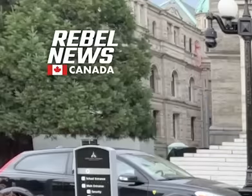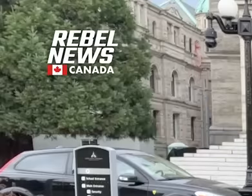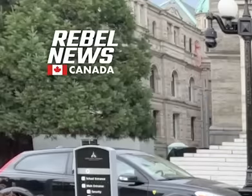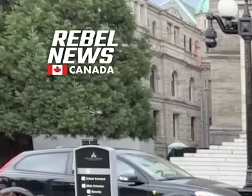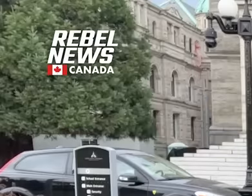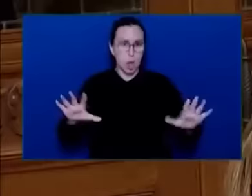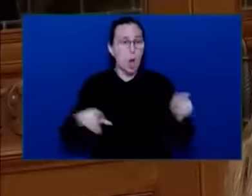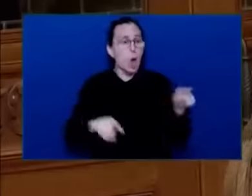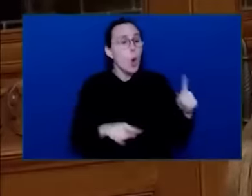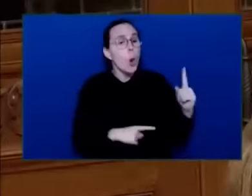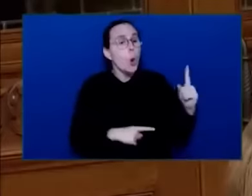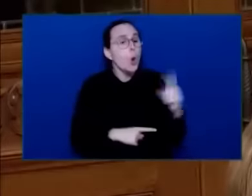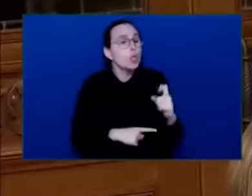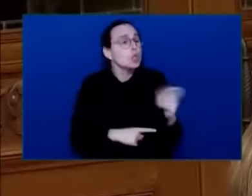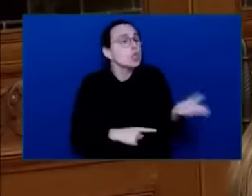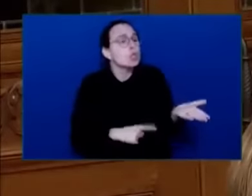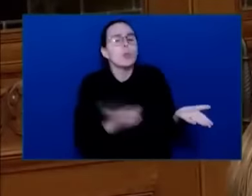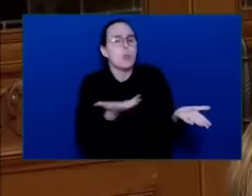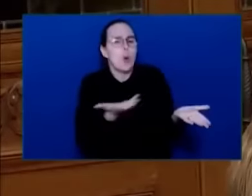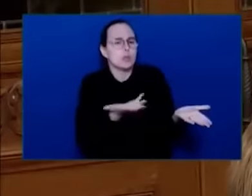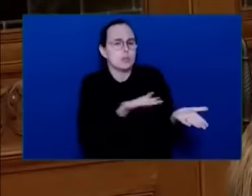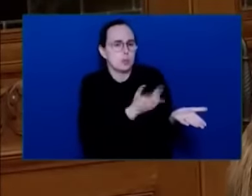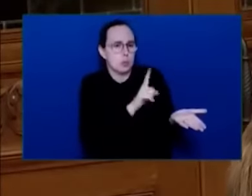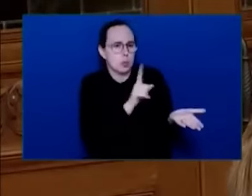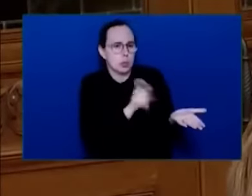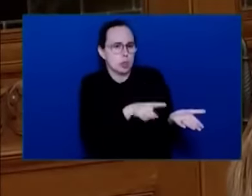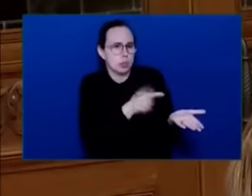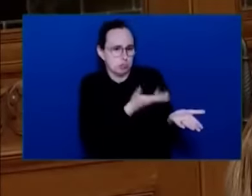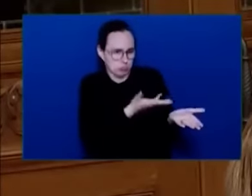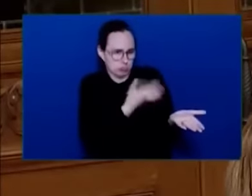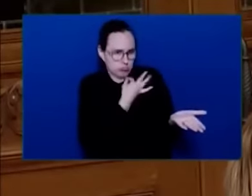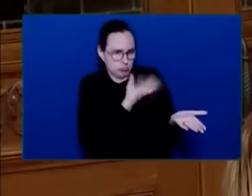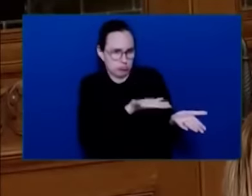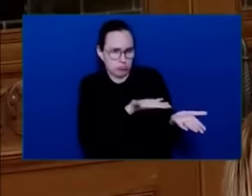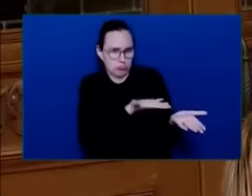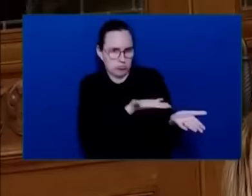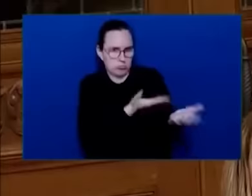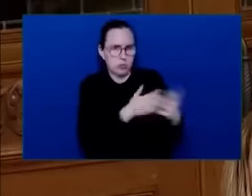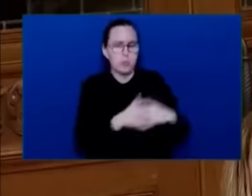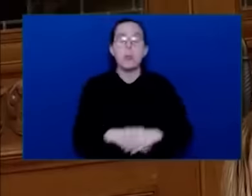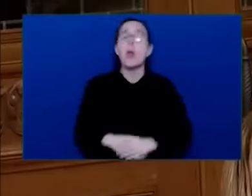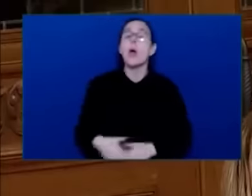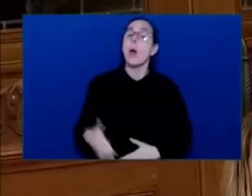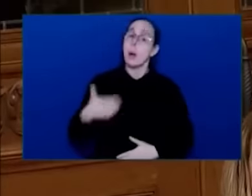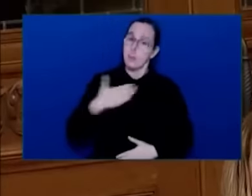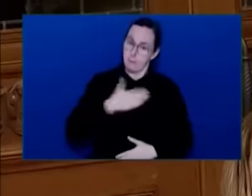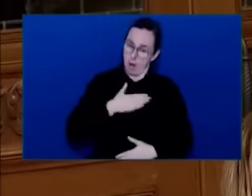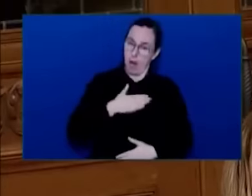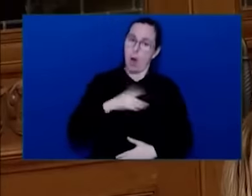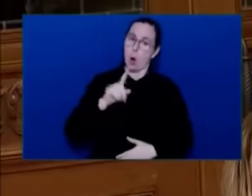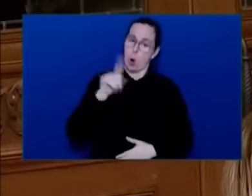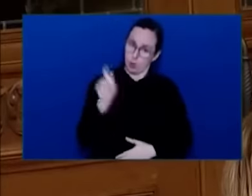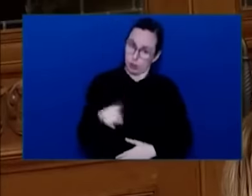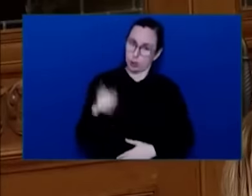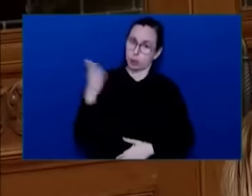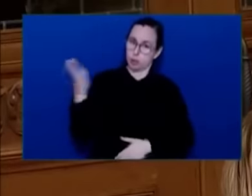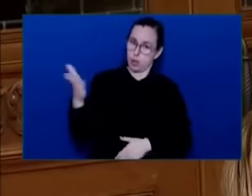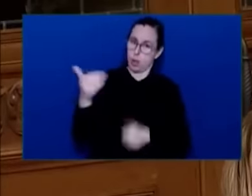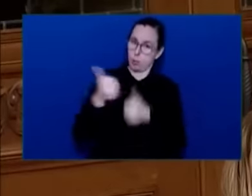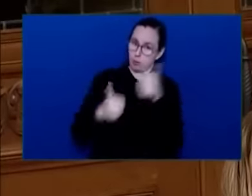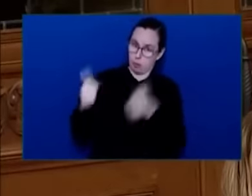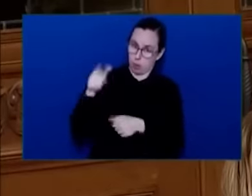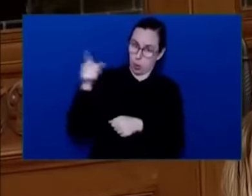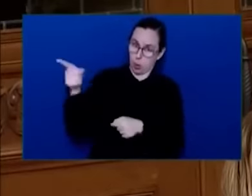this. My question to this NDP Premier, will he fire Dr. Bonnie Henry and hire back the